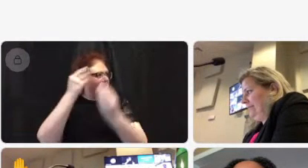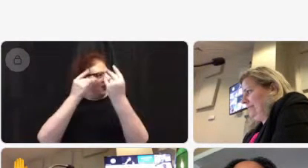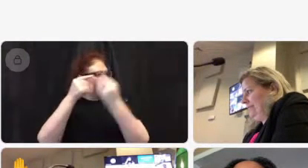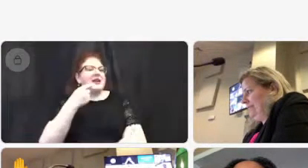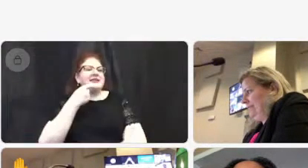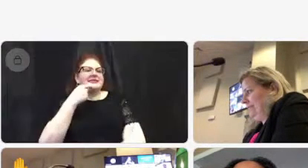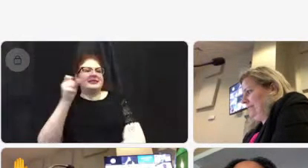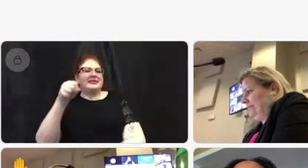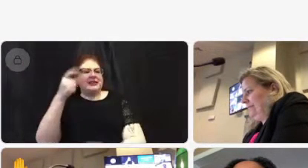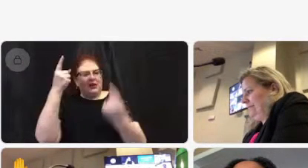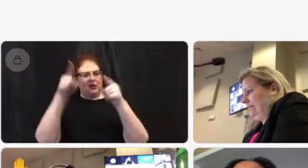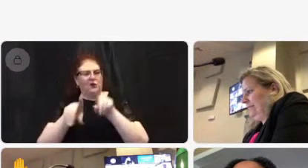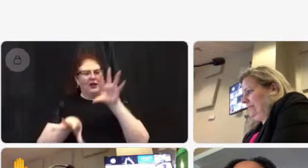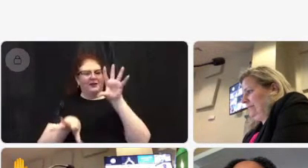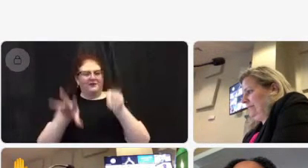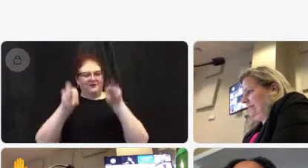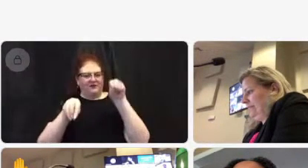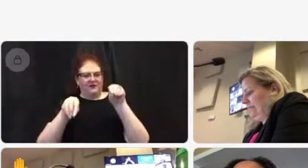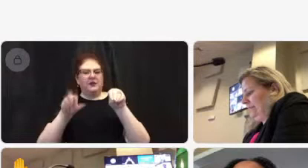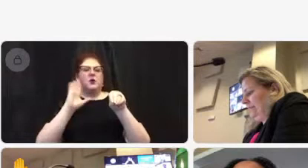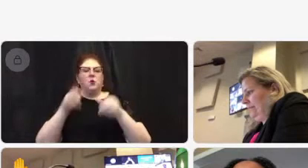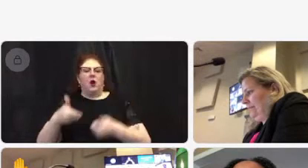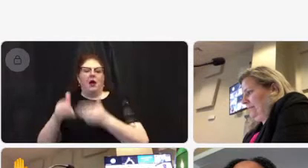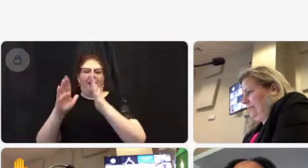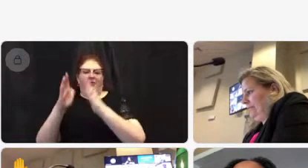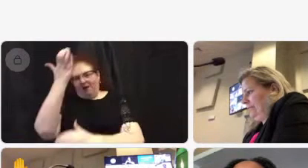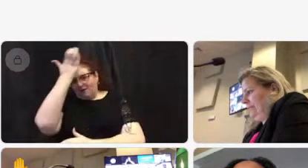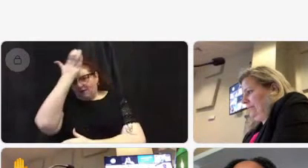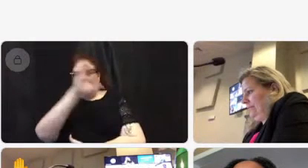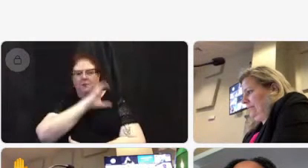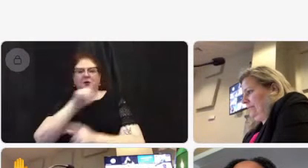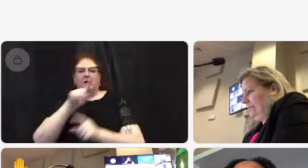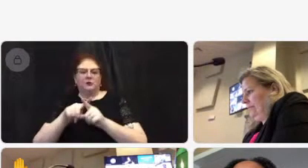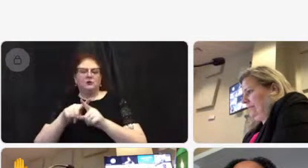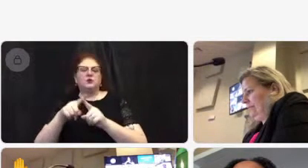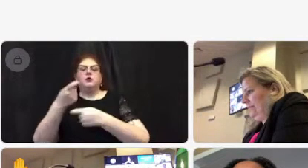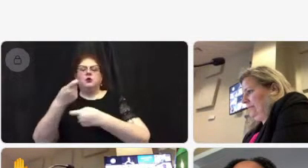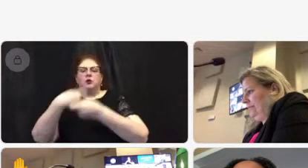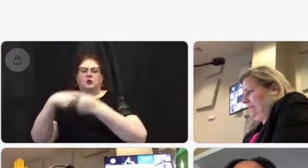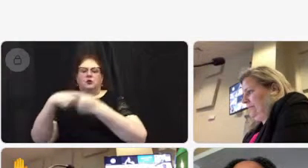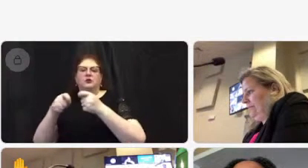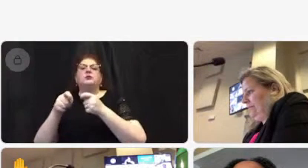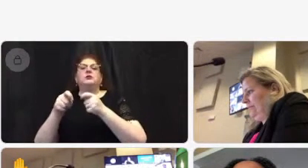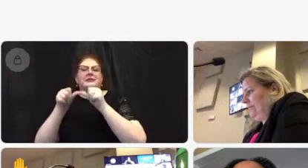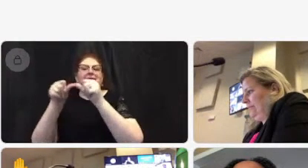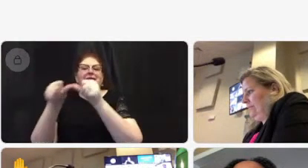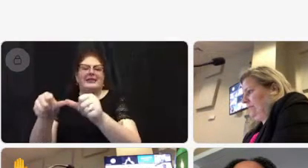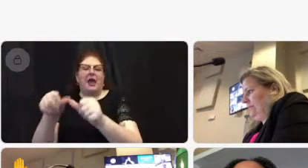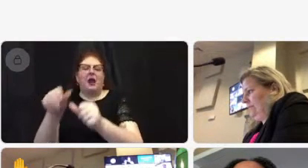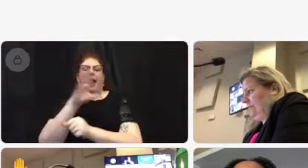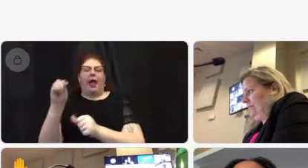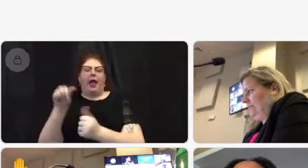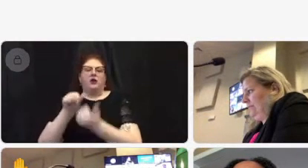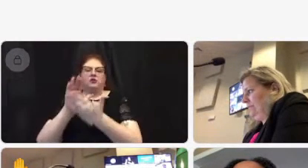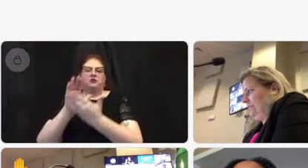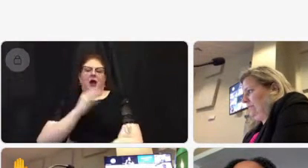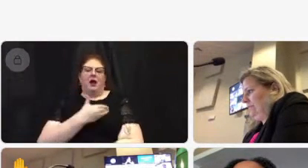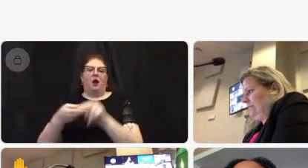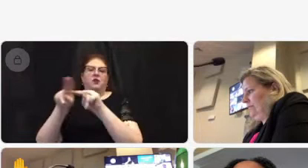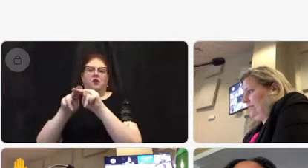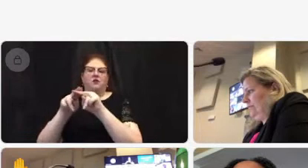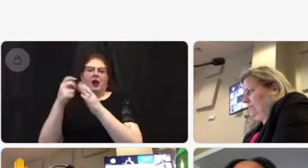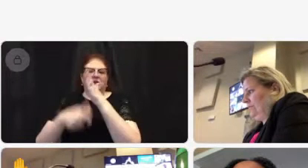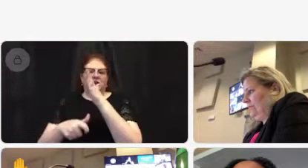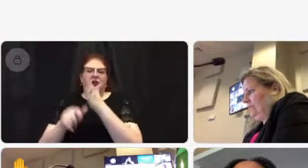50-50 split will allow fire to create a sustainable replacement plan. That would also address rising costs. It sounds like that number would